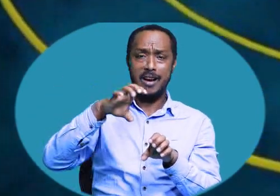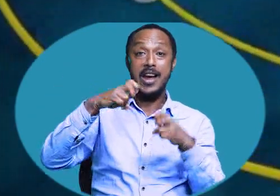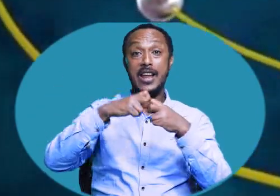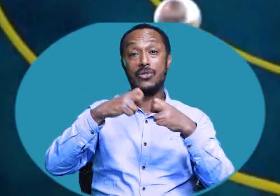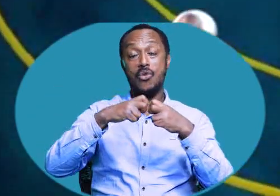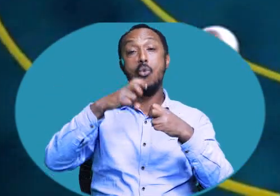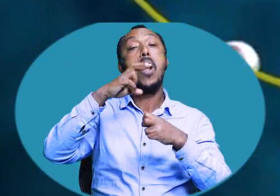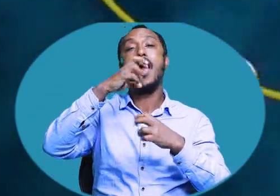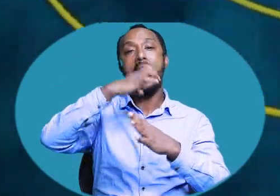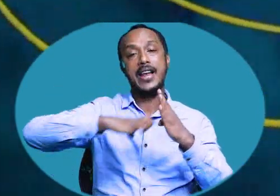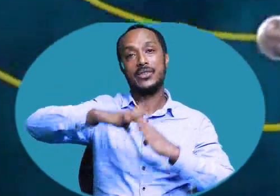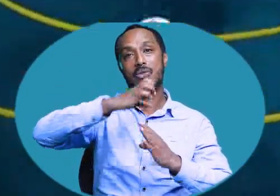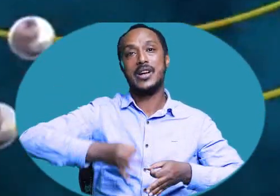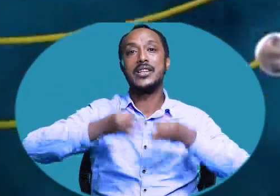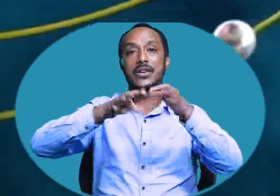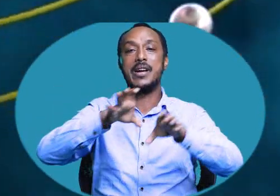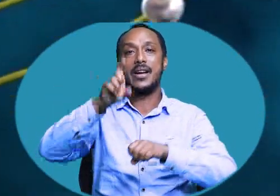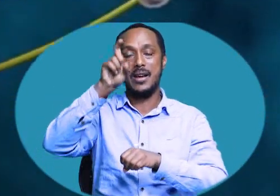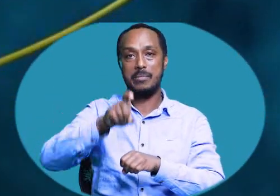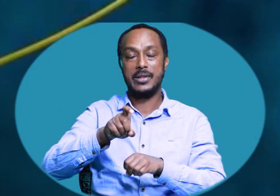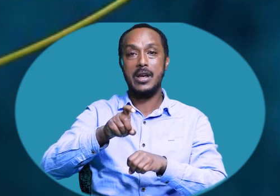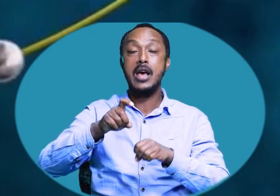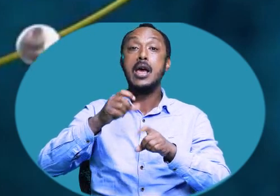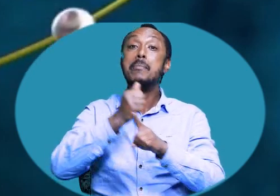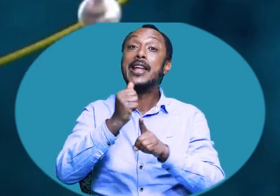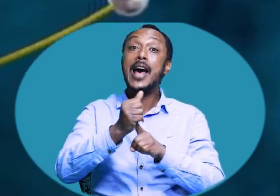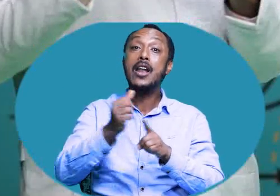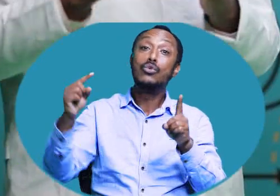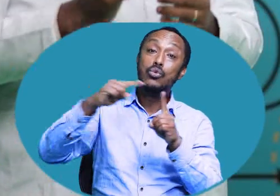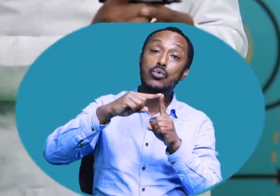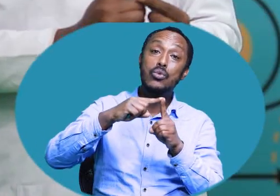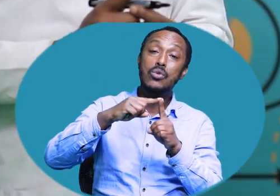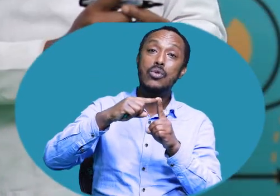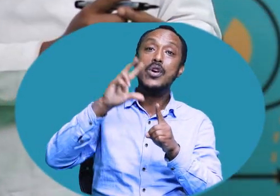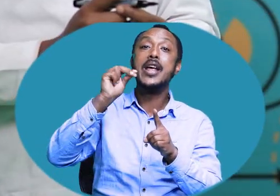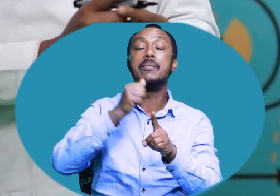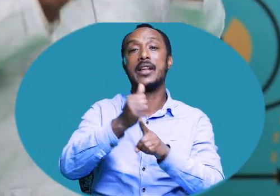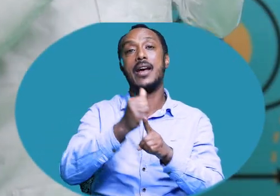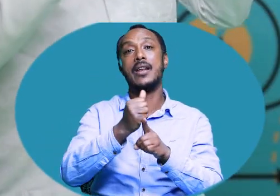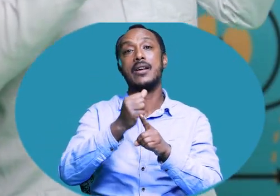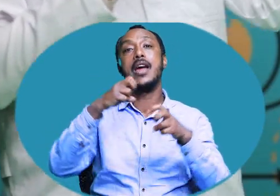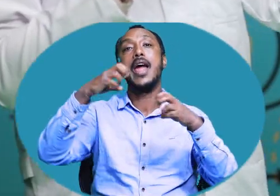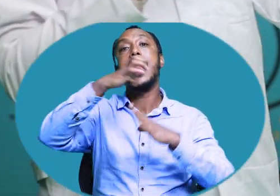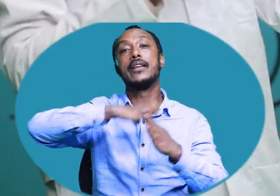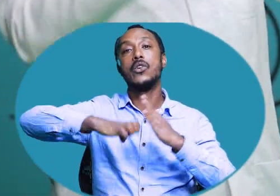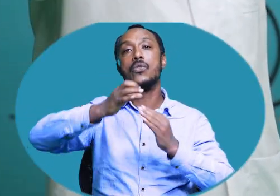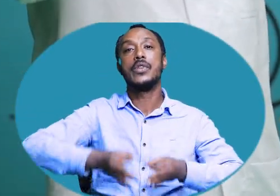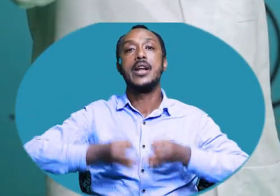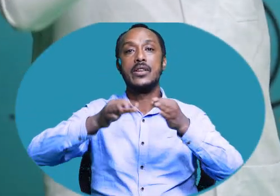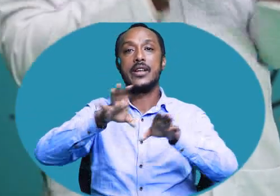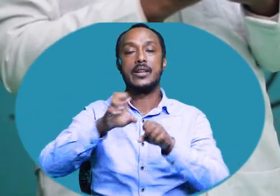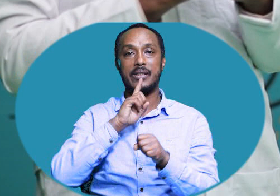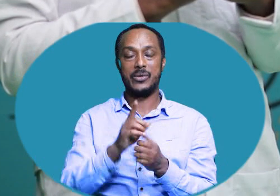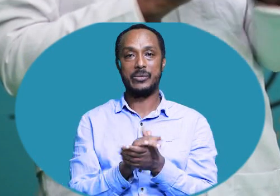Student, electron transfer. Metal to non-metal or non-metal to metal. Because ionic bondings are